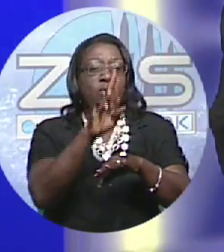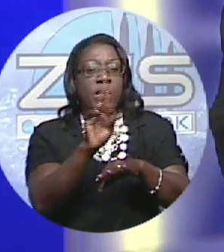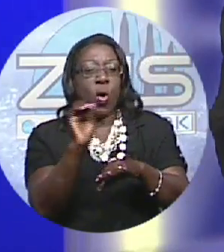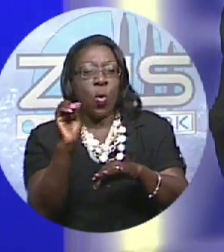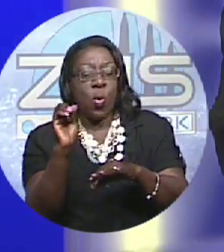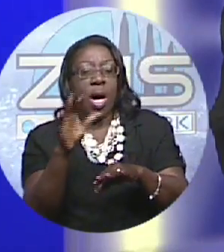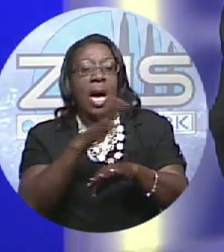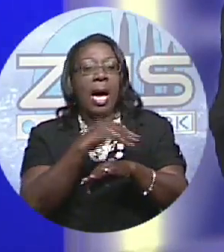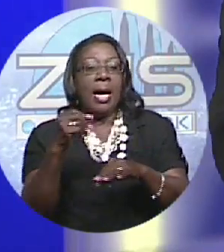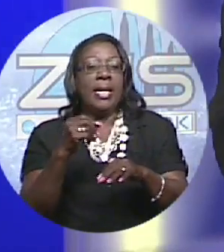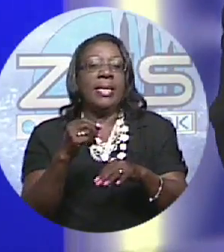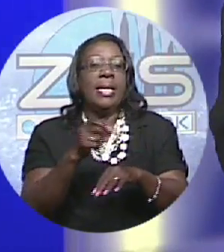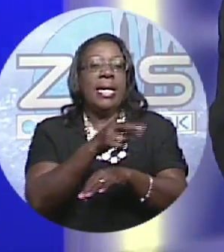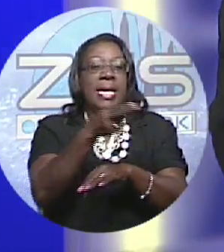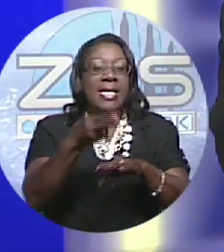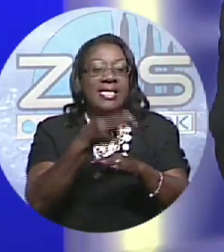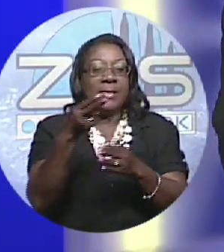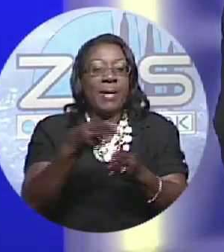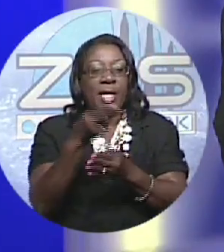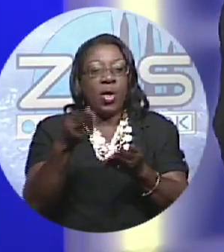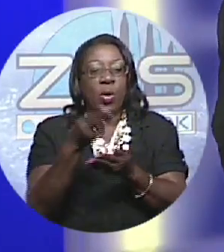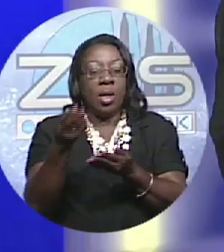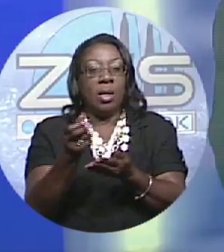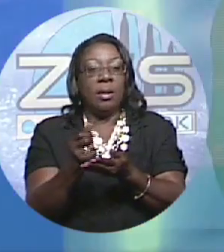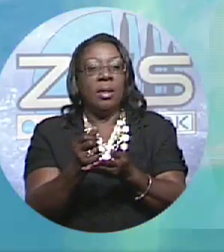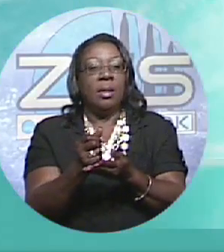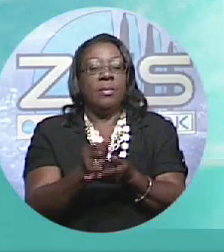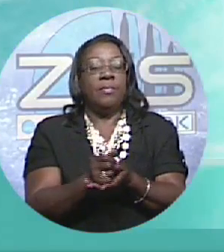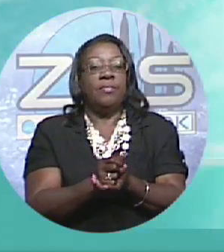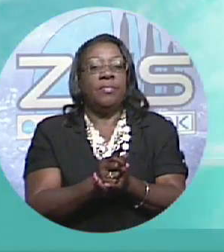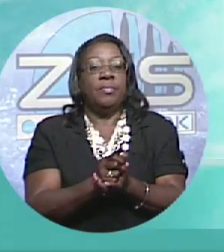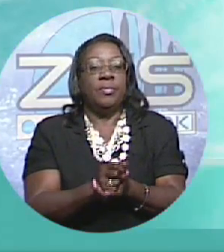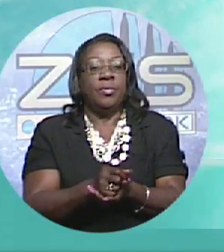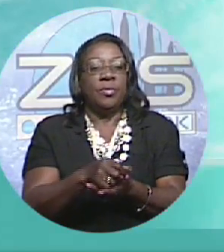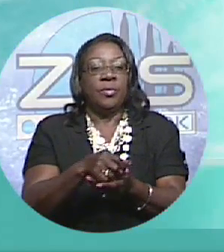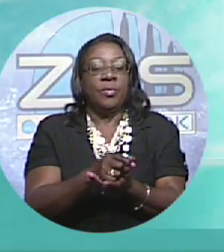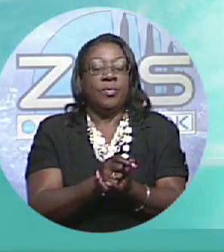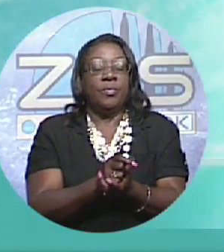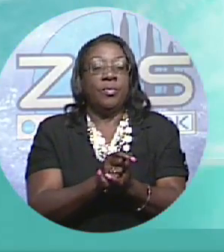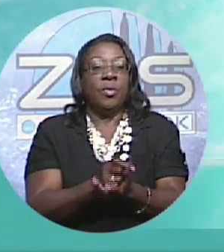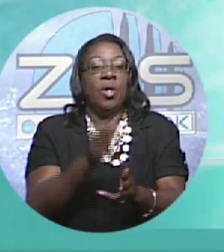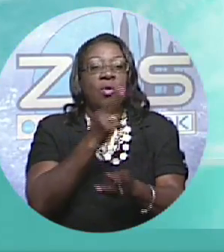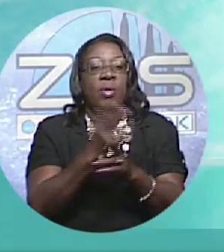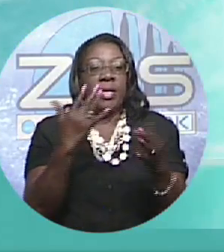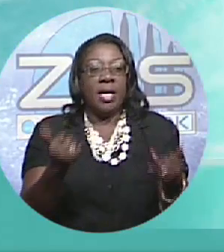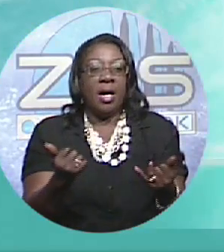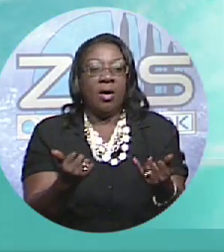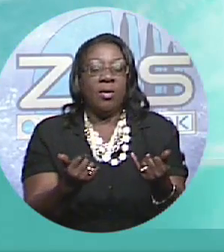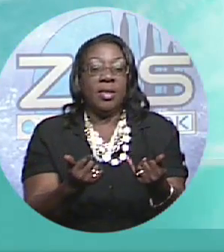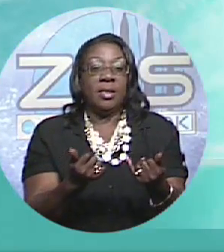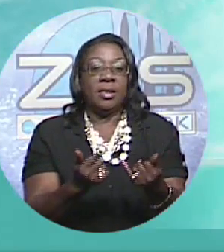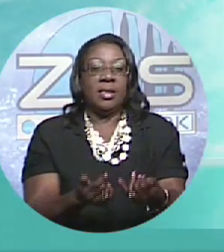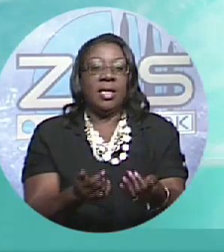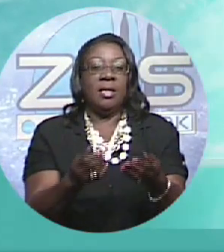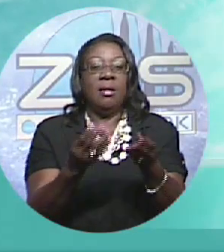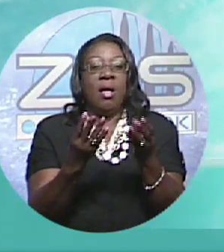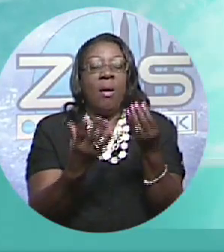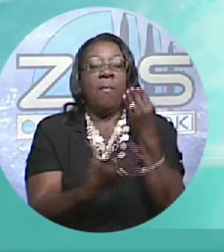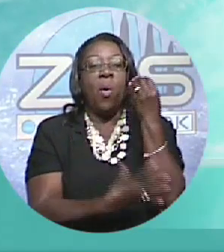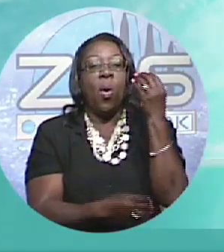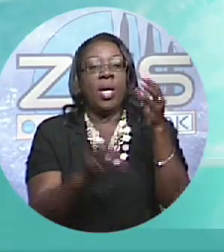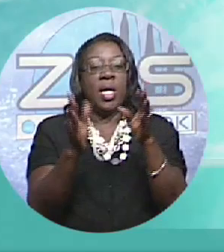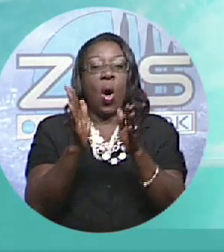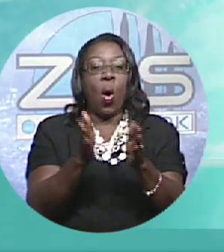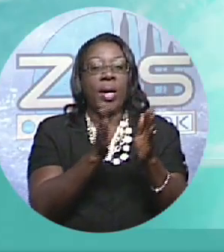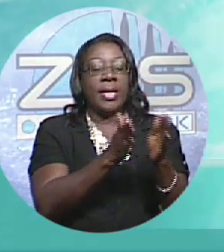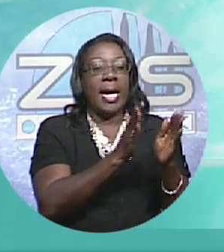on the track of possible Hurricane ERIKA, Greg Thompson. Greg, right now it's still poorly organized, but that doesn't really